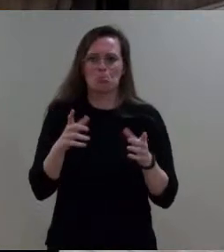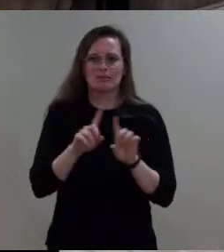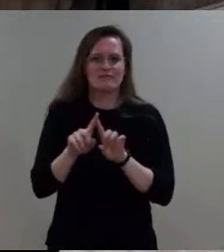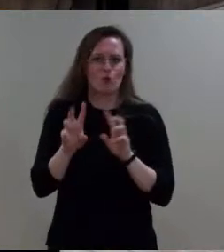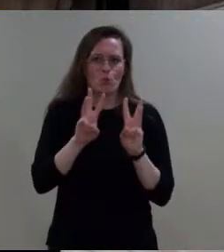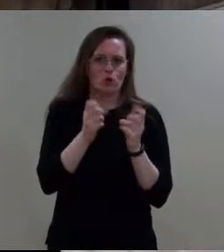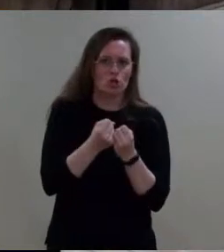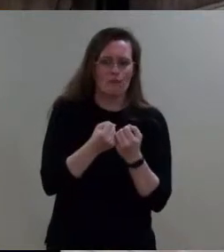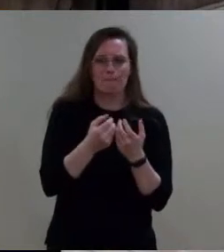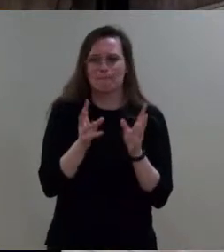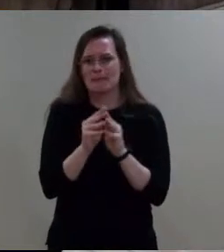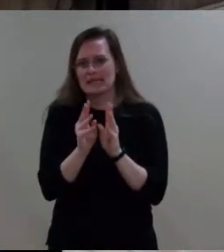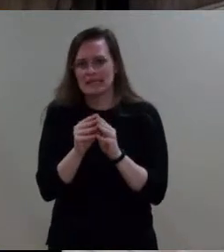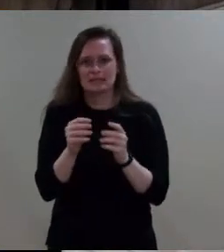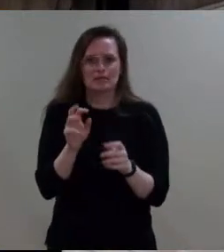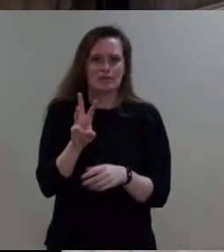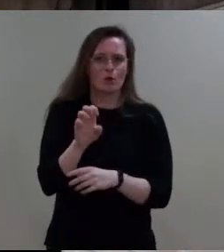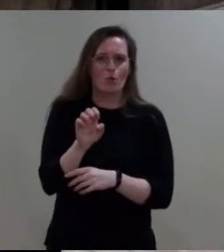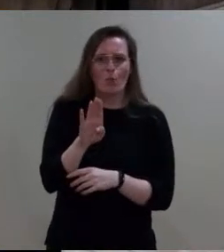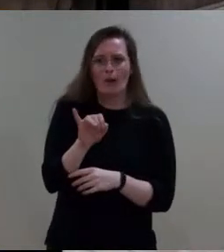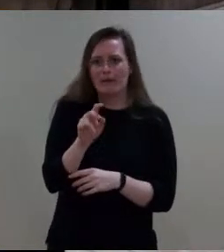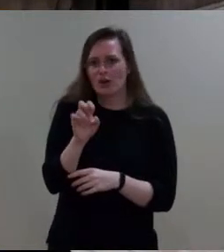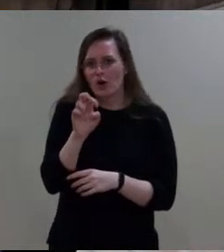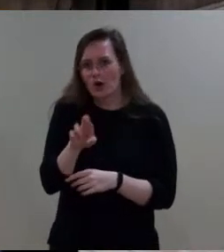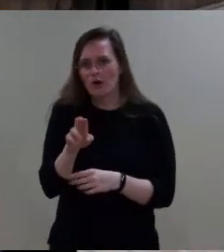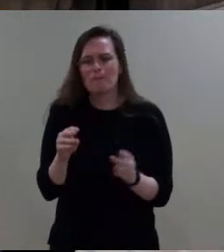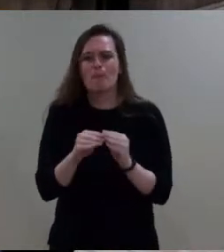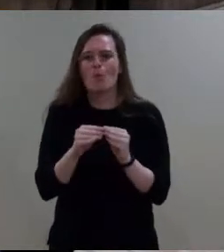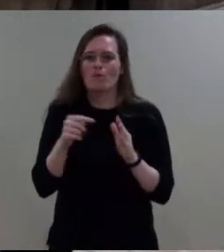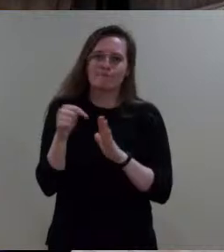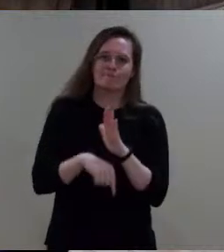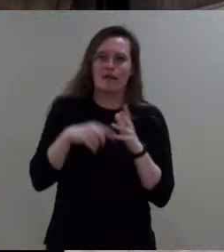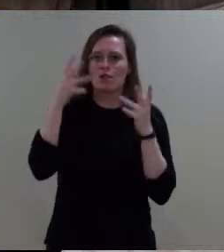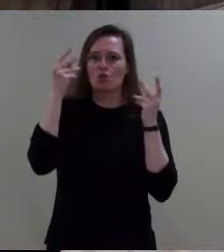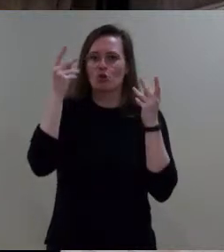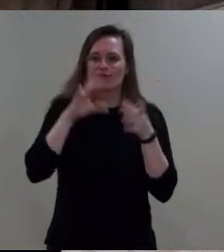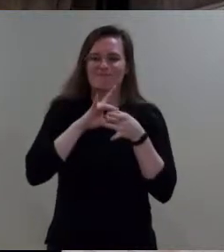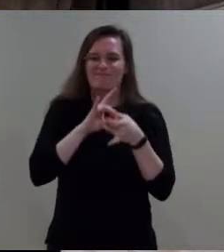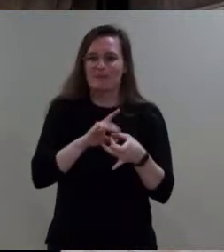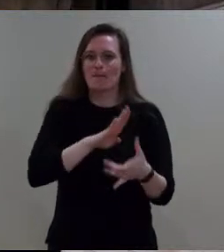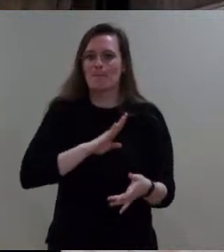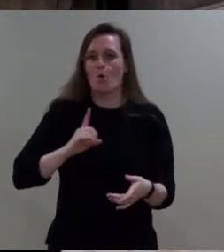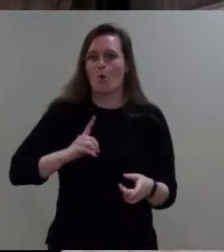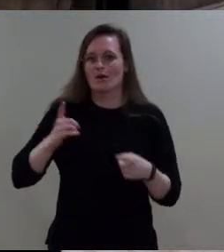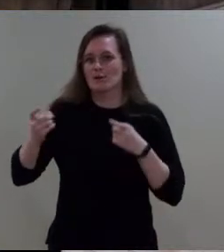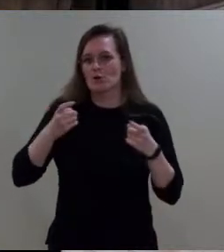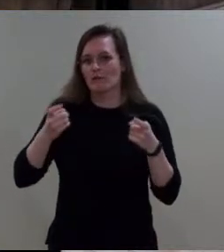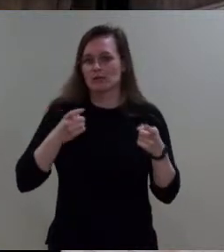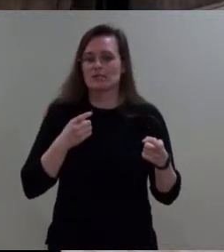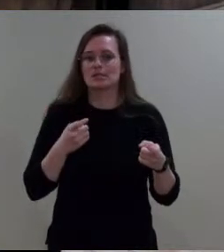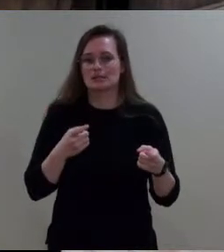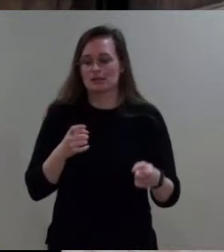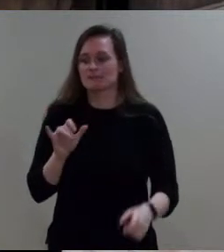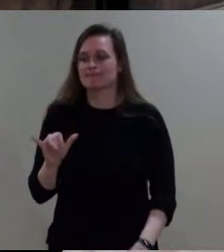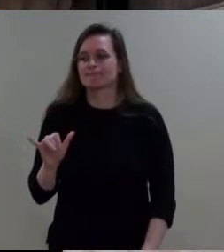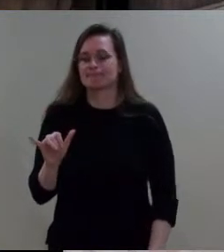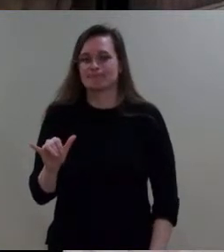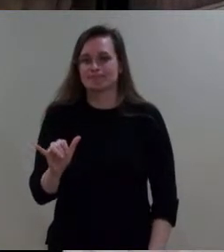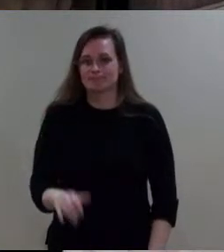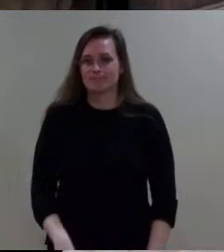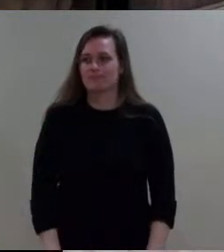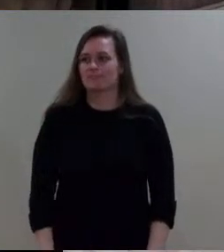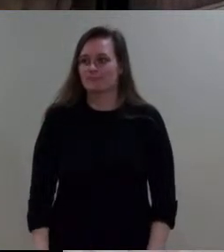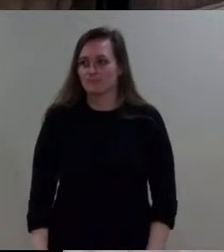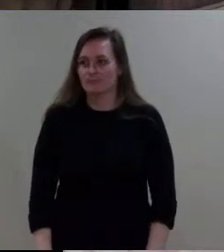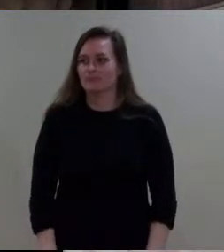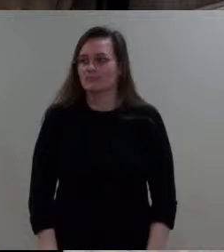do, webinars. It gives you extra learning on board governance. It's actual designation, yes. Yeah. Yeah, So, and there's a lot of courses